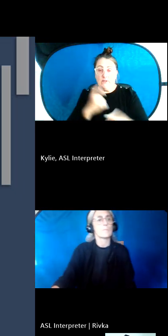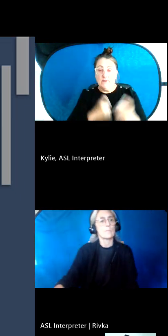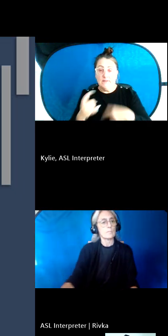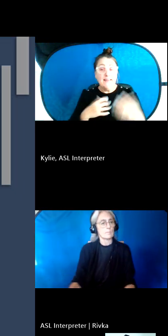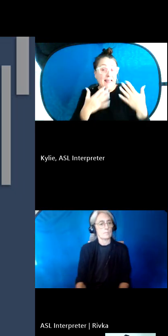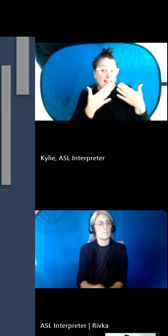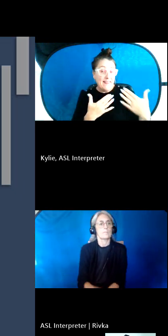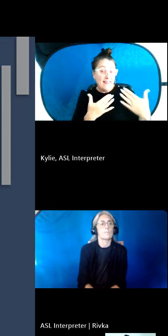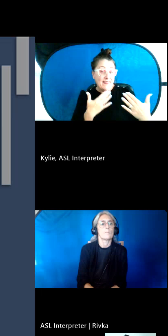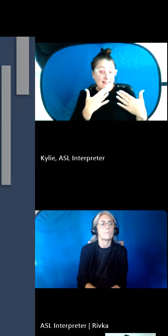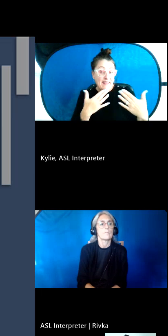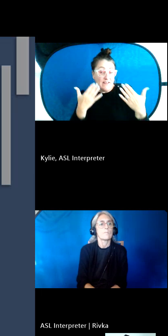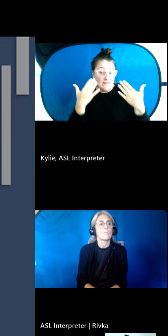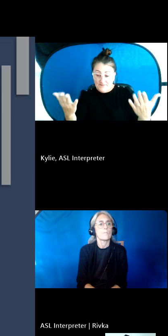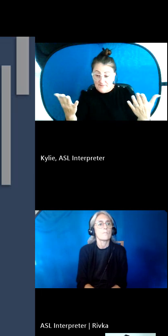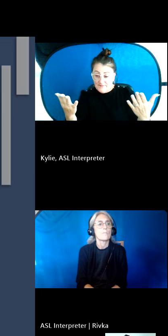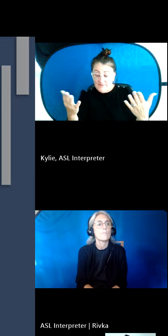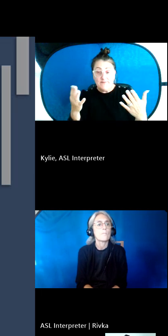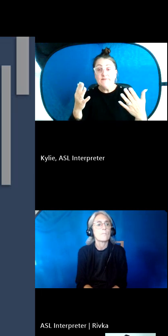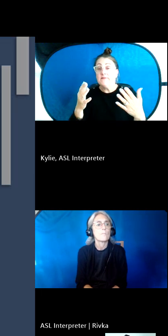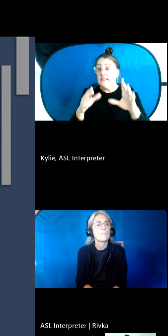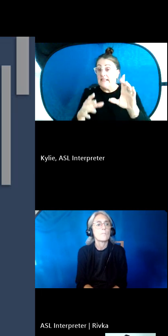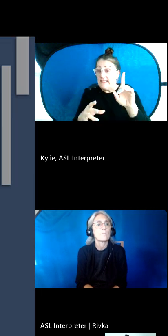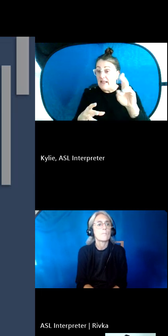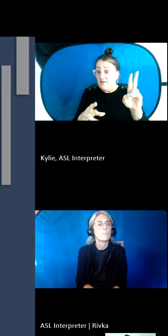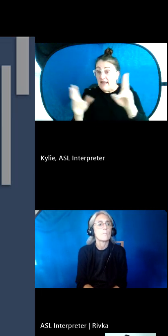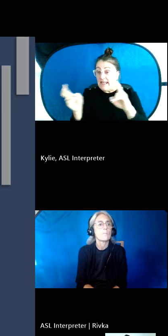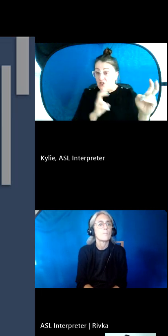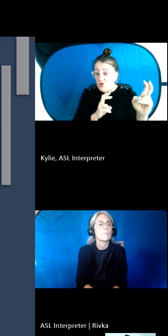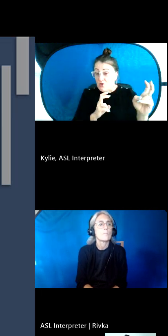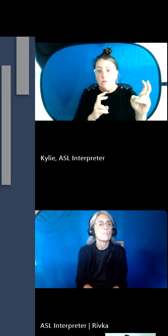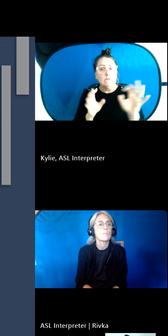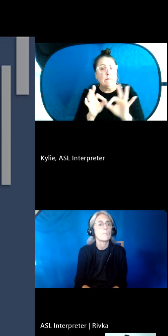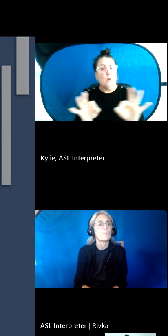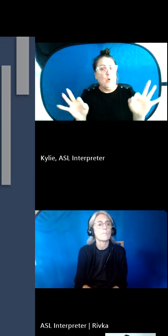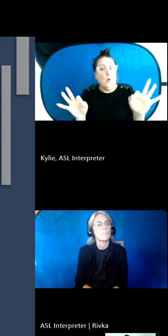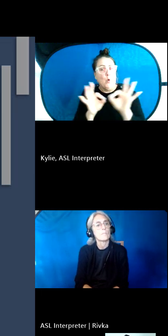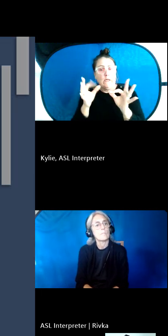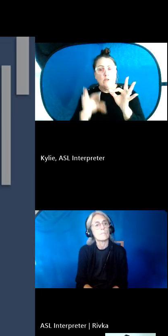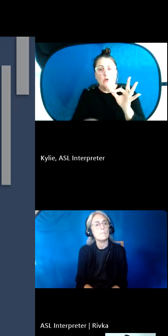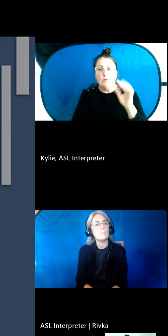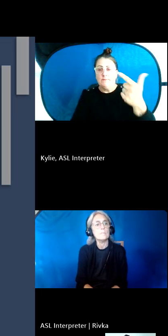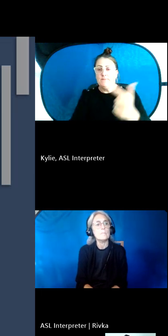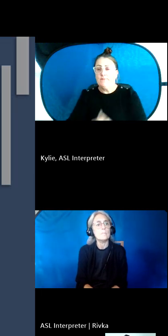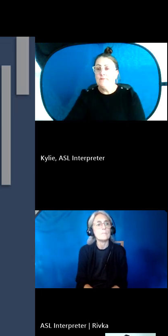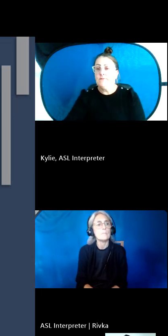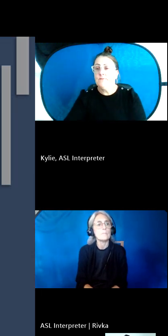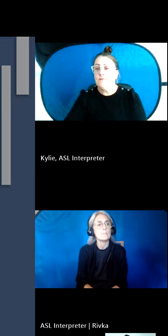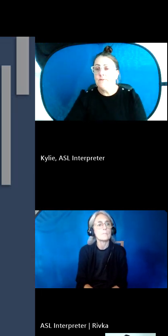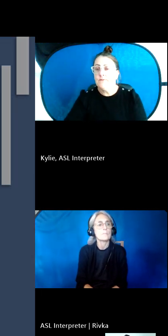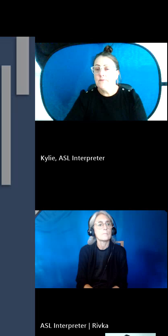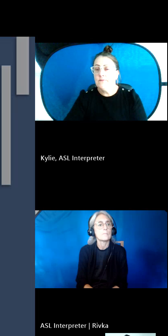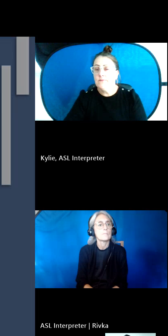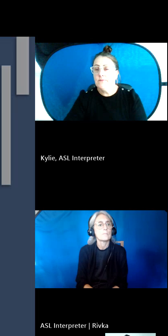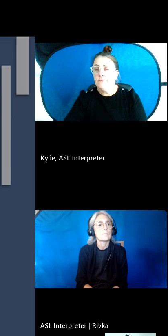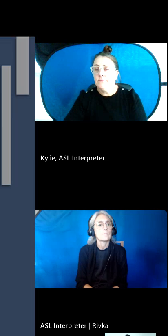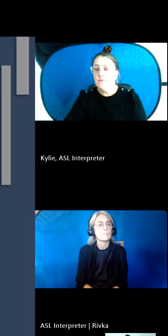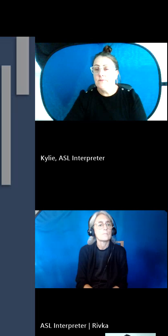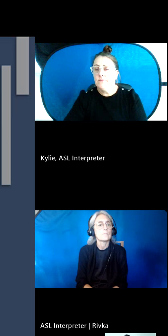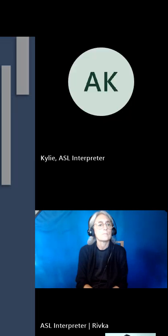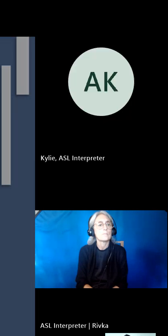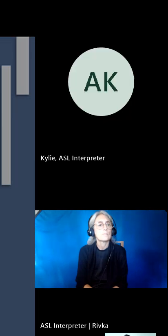for bringing up the conformity issue and the DB issues. Very important. Any public comment? There is no public